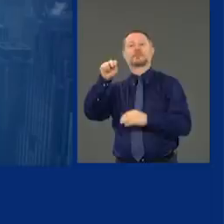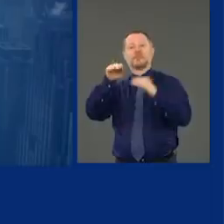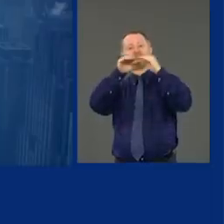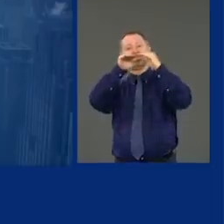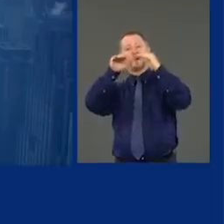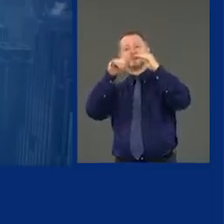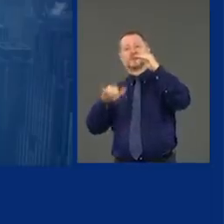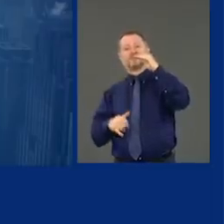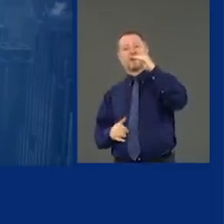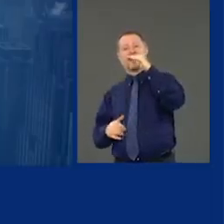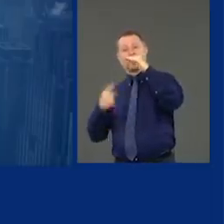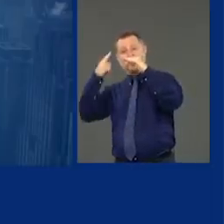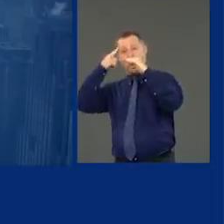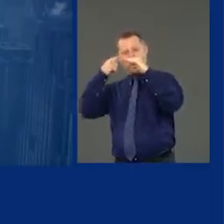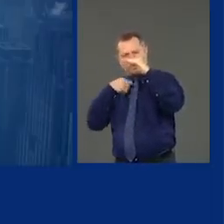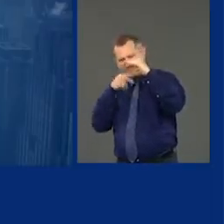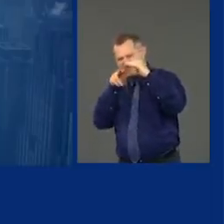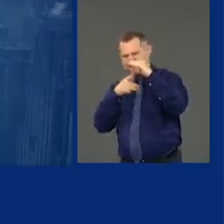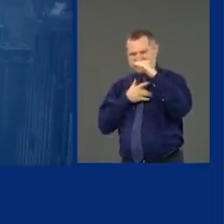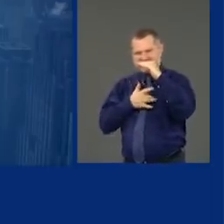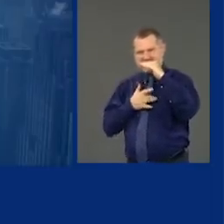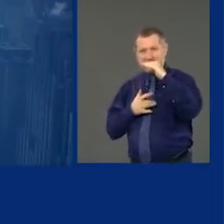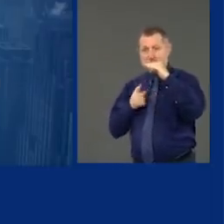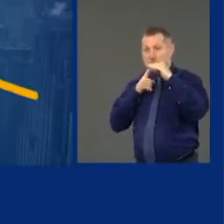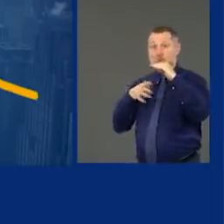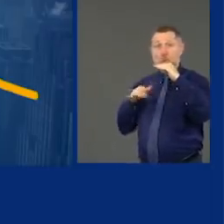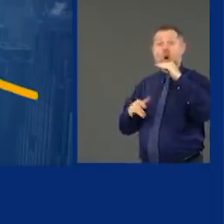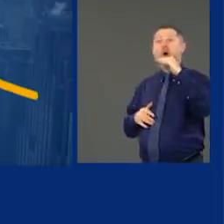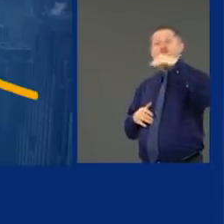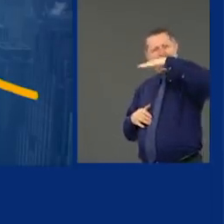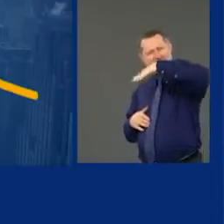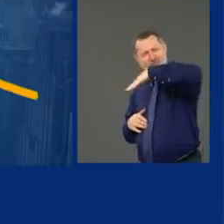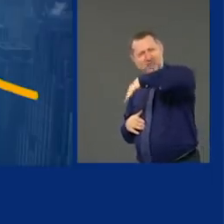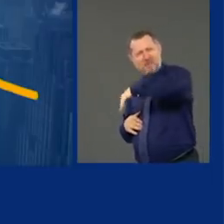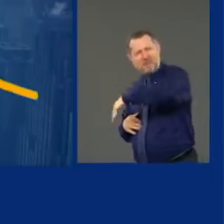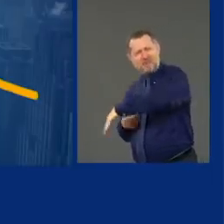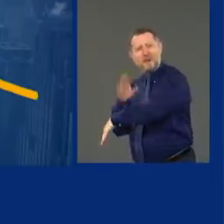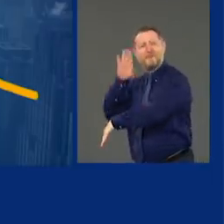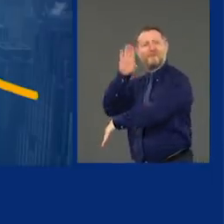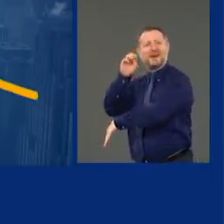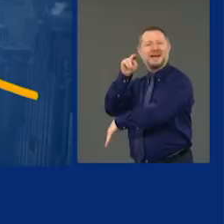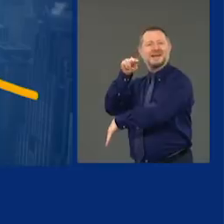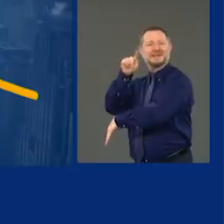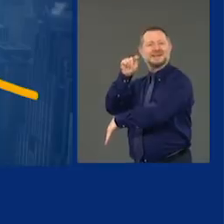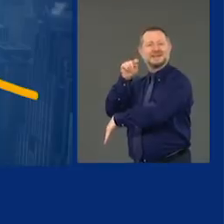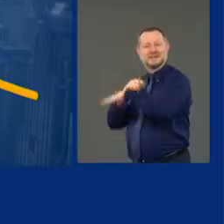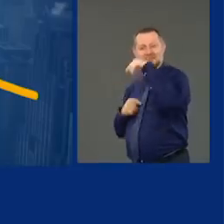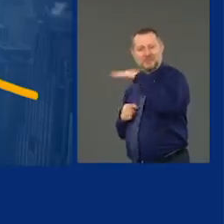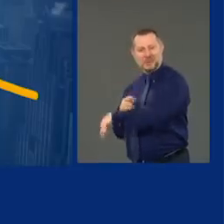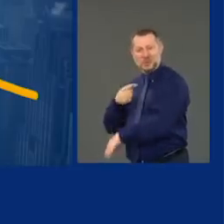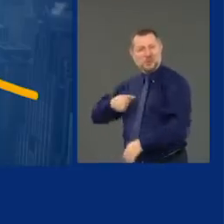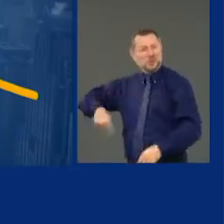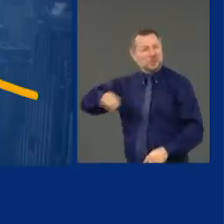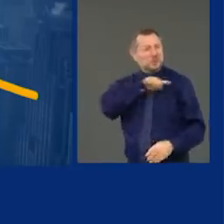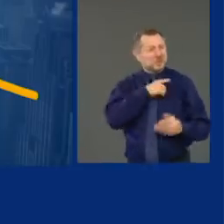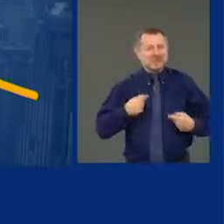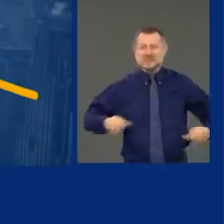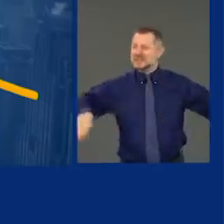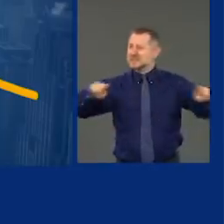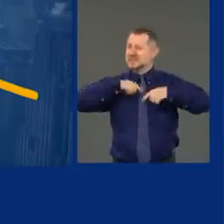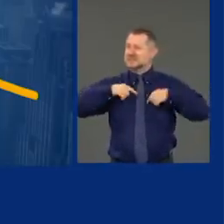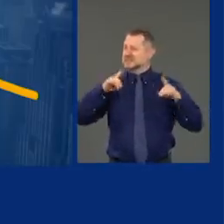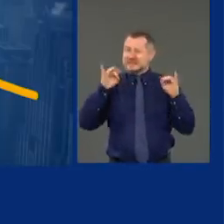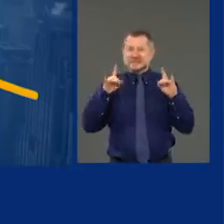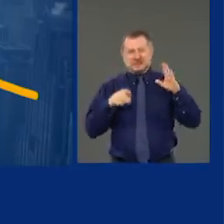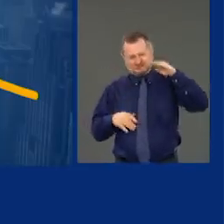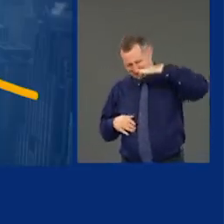plateau. We went beyond that in New York. We didn't flatten the curve, we bent the curve.